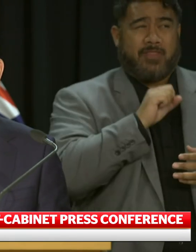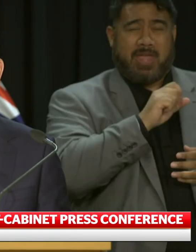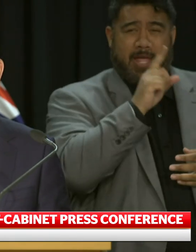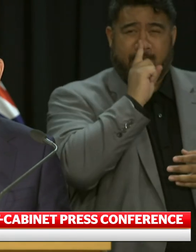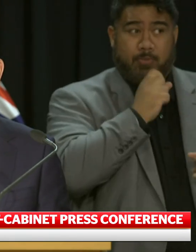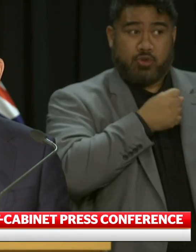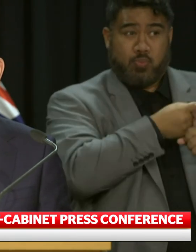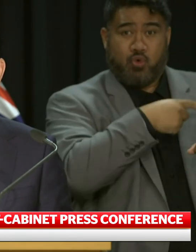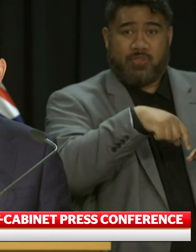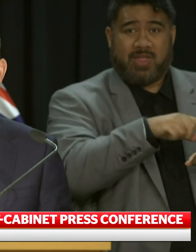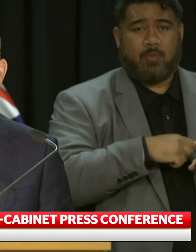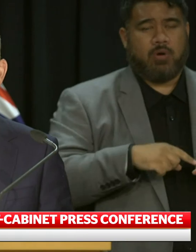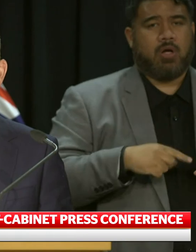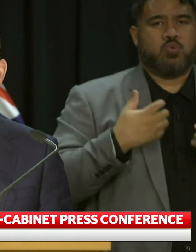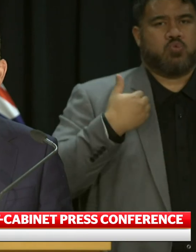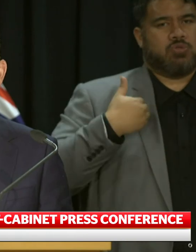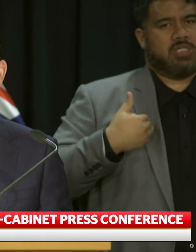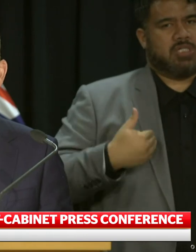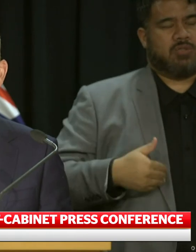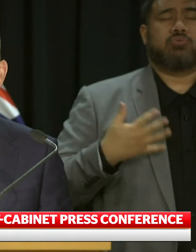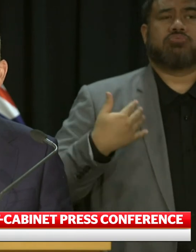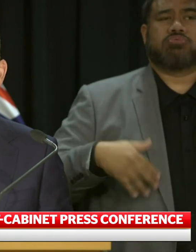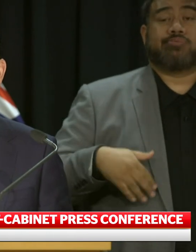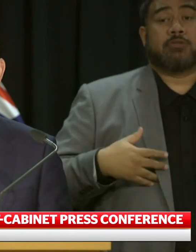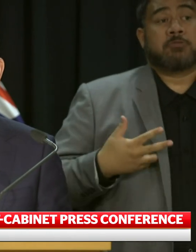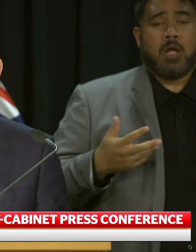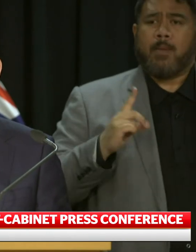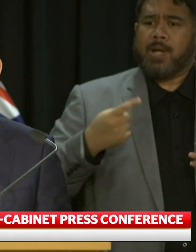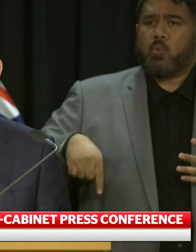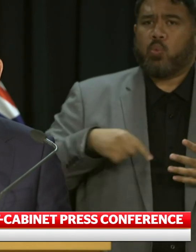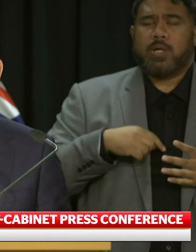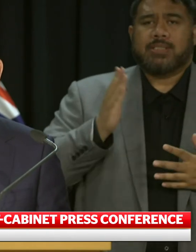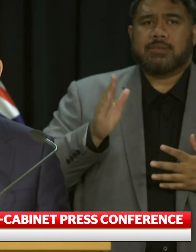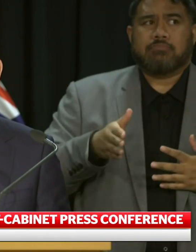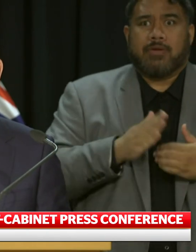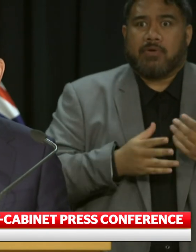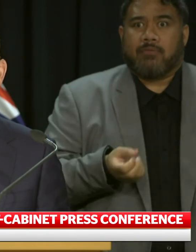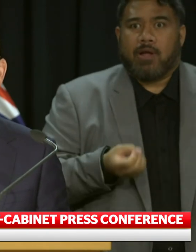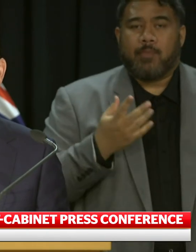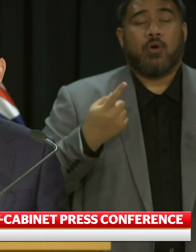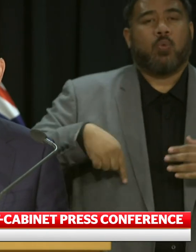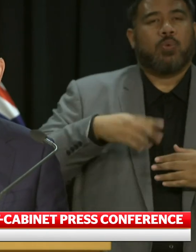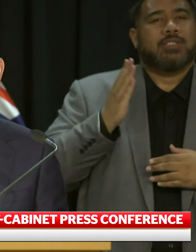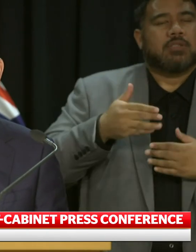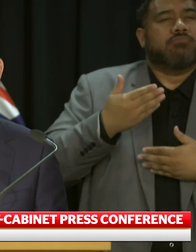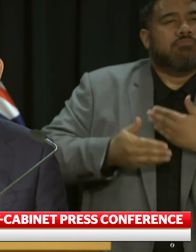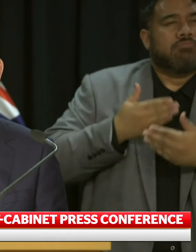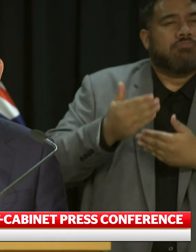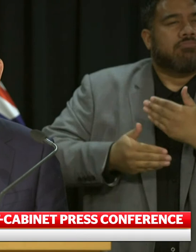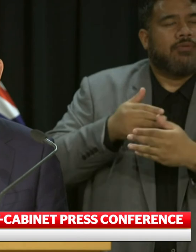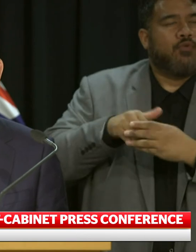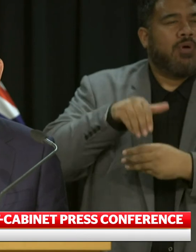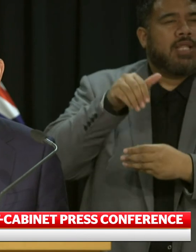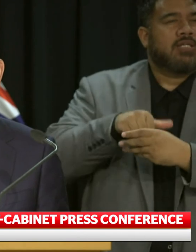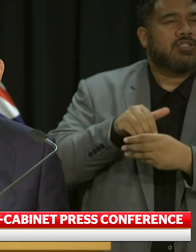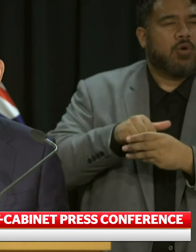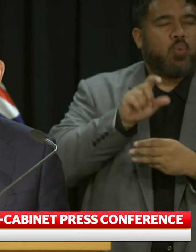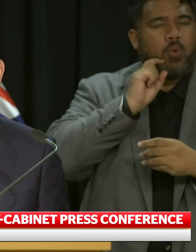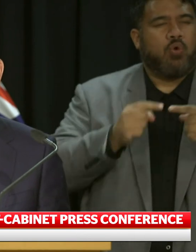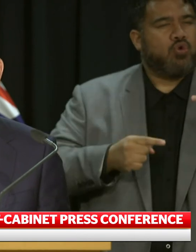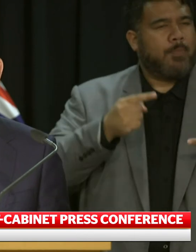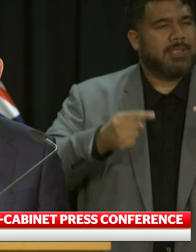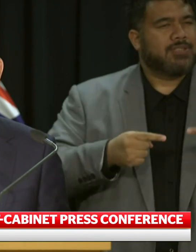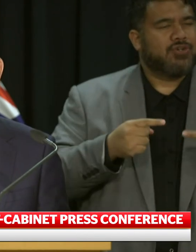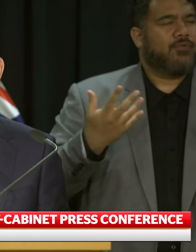pockets supporting them. But that hasn't stopped us being very competitive in previous elections, and it's certainly not going to stop us being very competitive at this